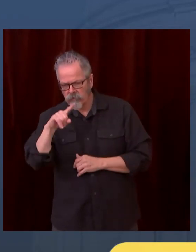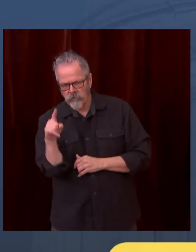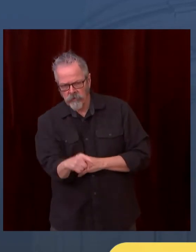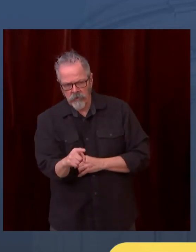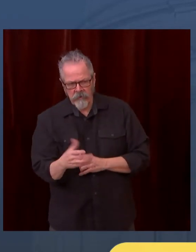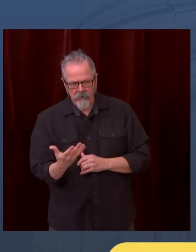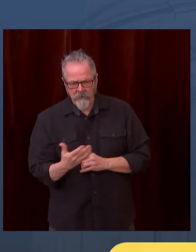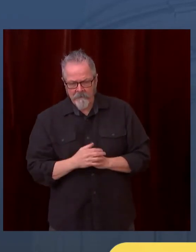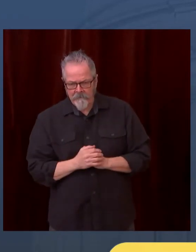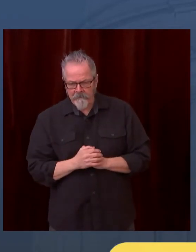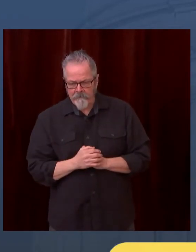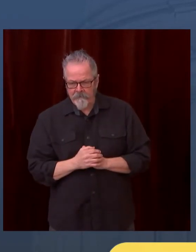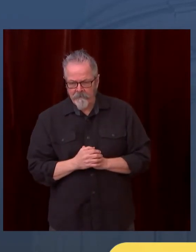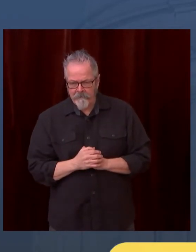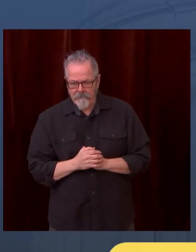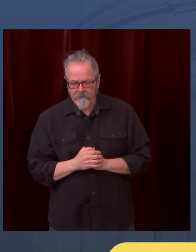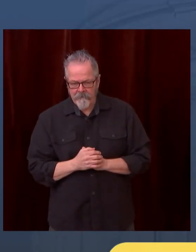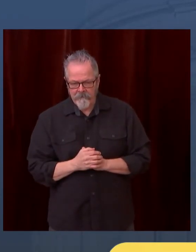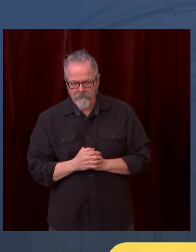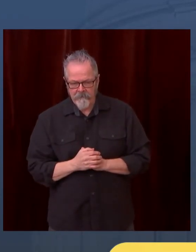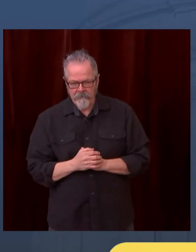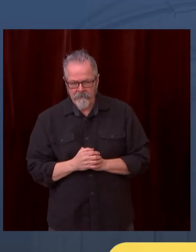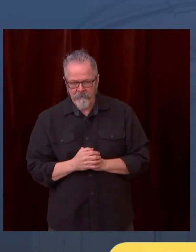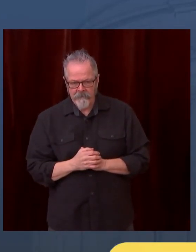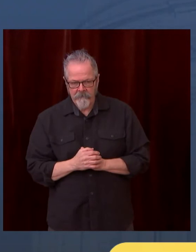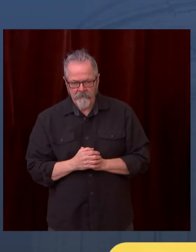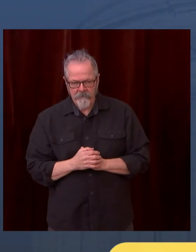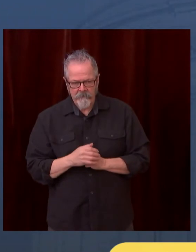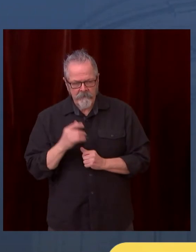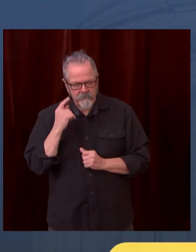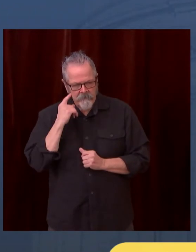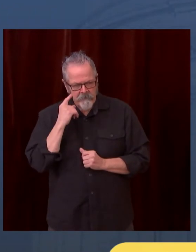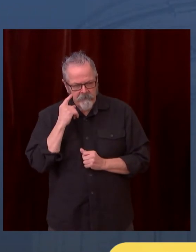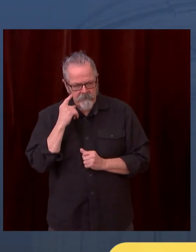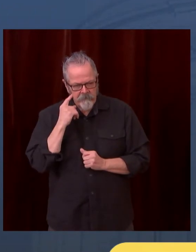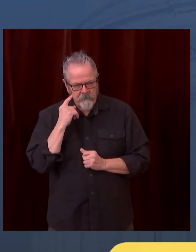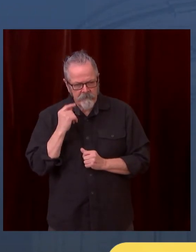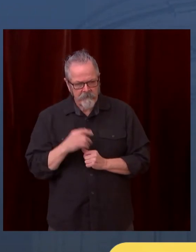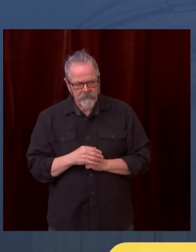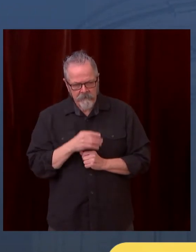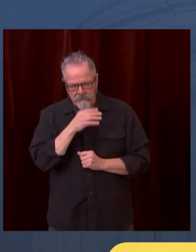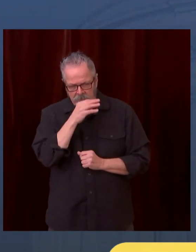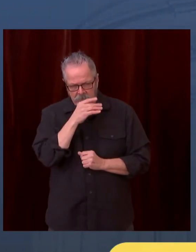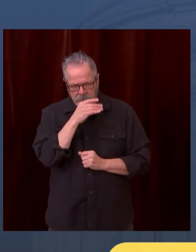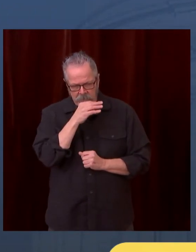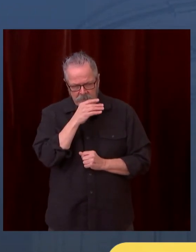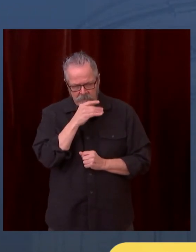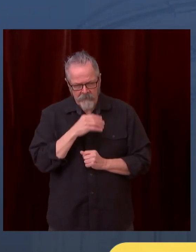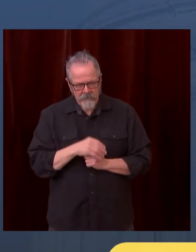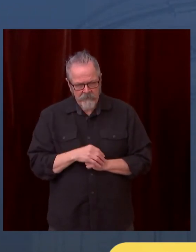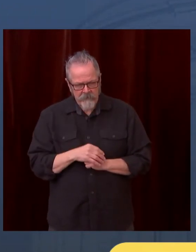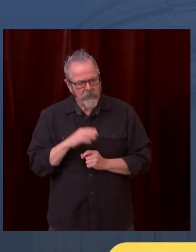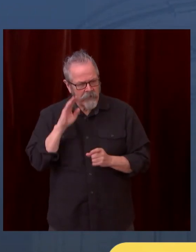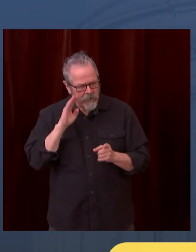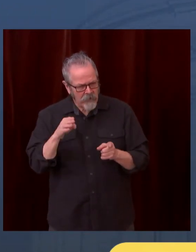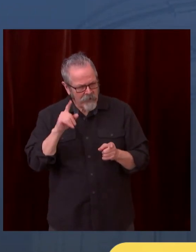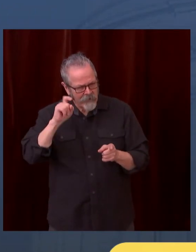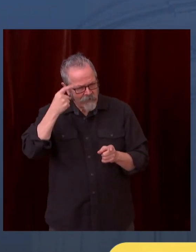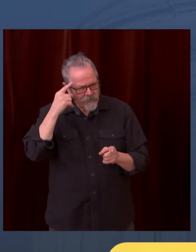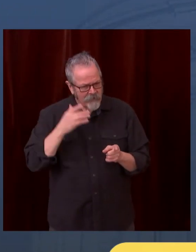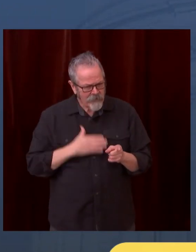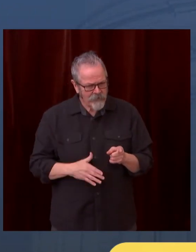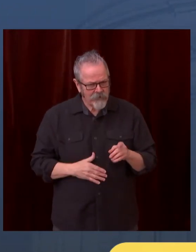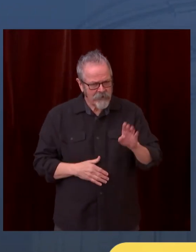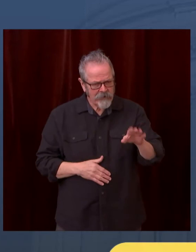All right, Governor, I've talked about two of your big climate bills this week. Earlier, you talked about your low carbon